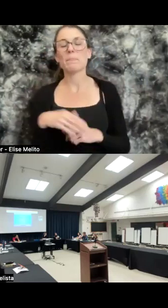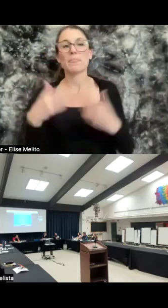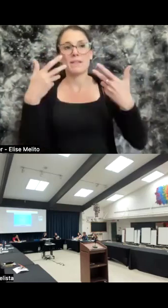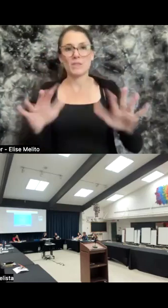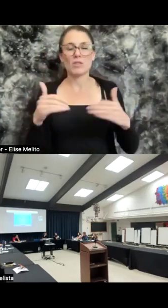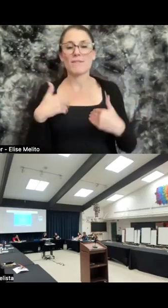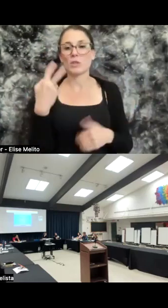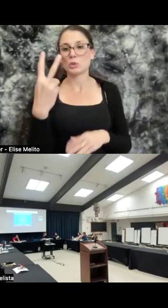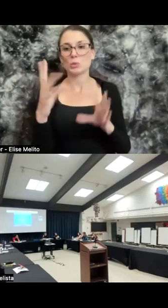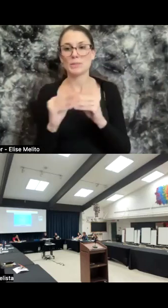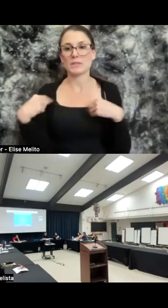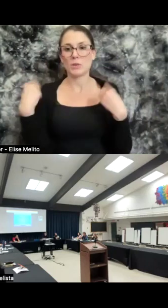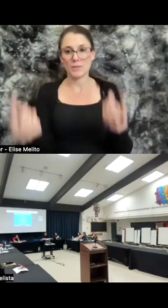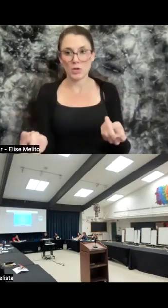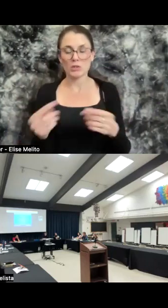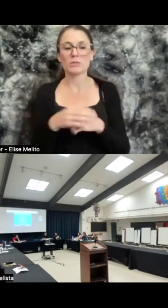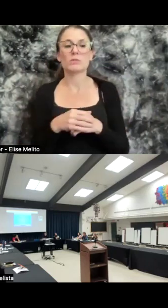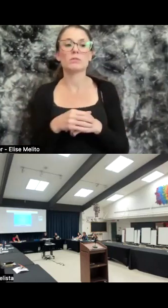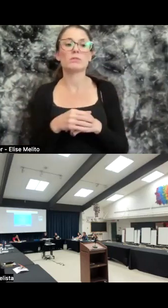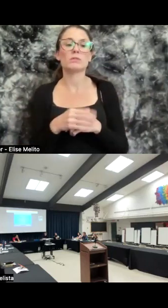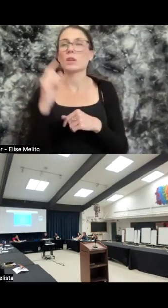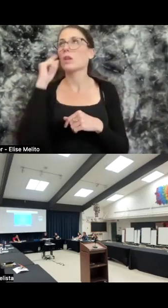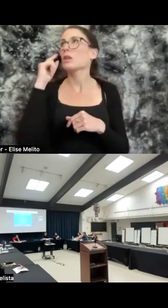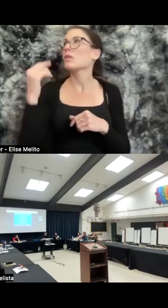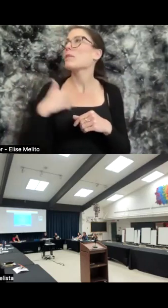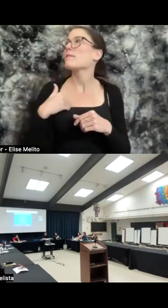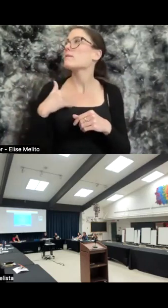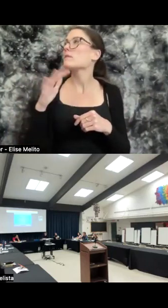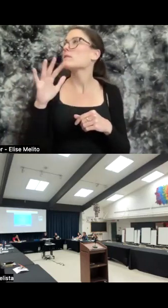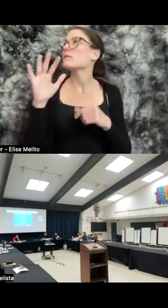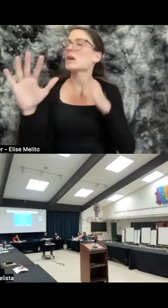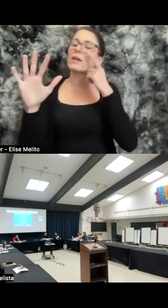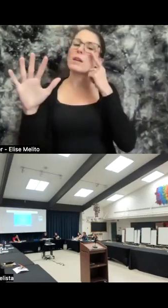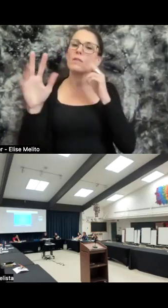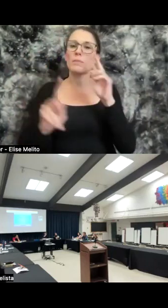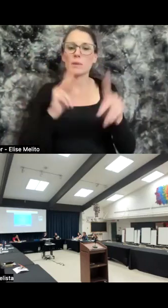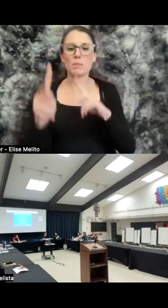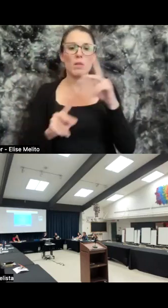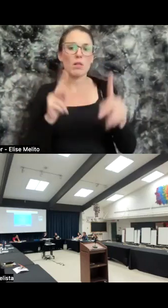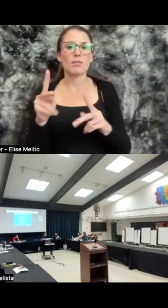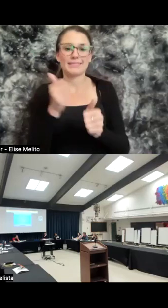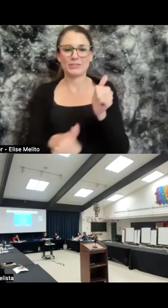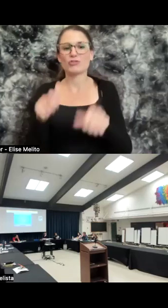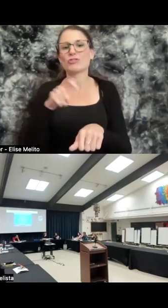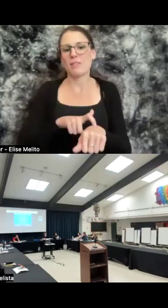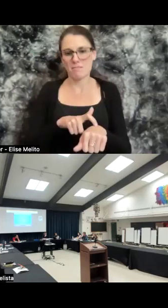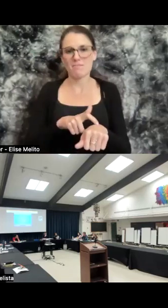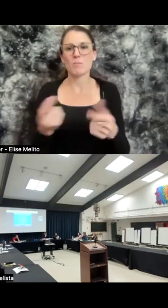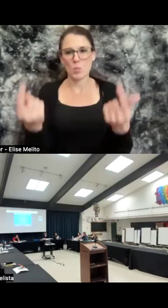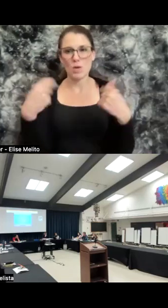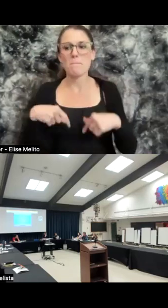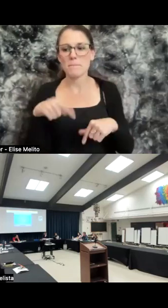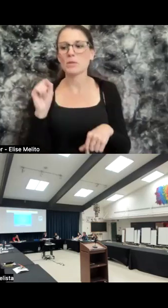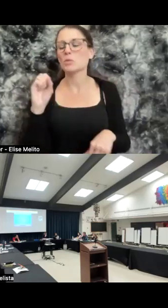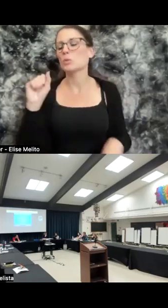so far, and we've had, I think, 5 people each time. So Sarah